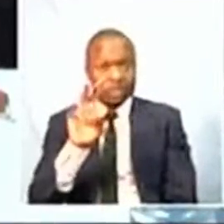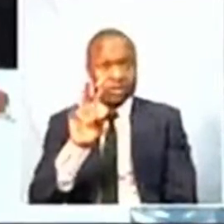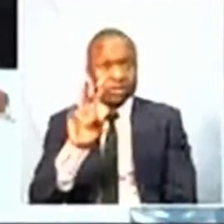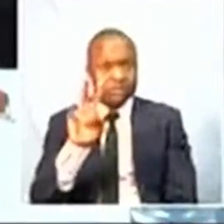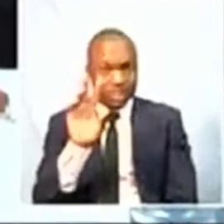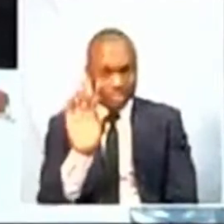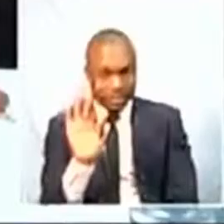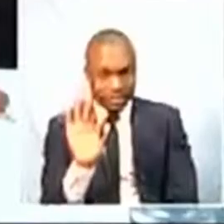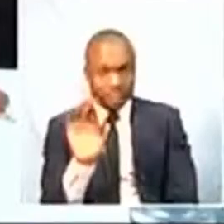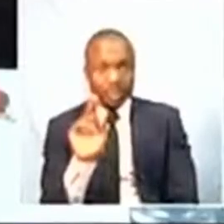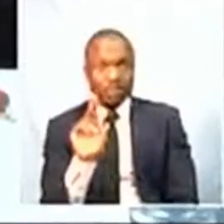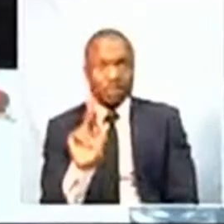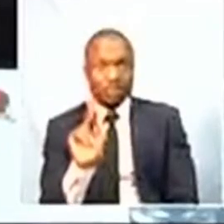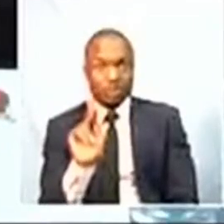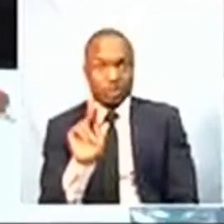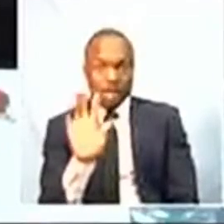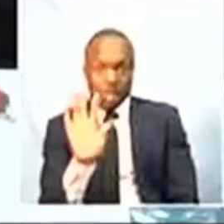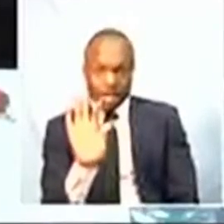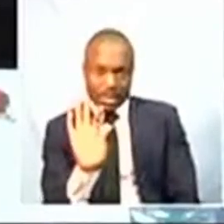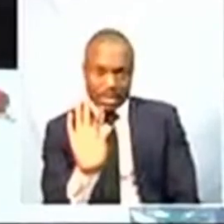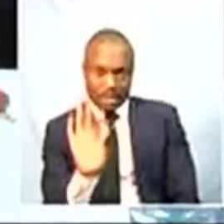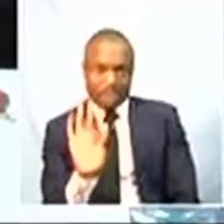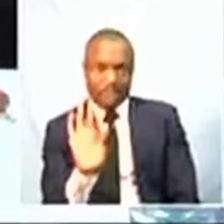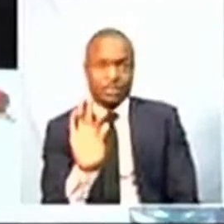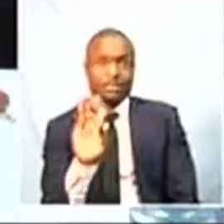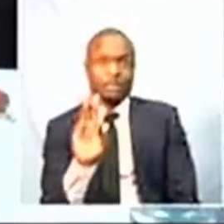29,729 kwacha, 96 ingwe,